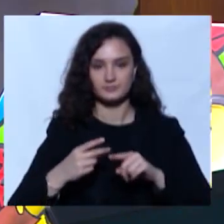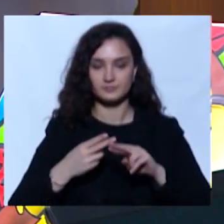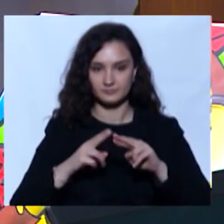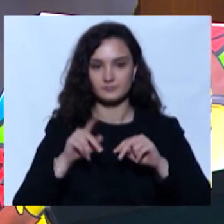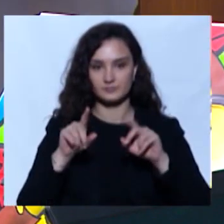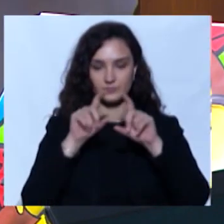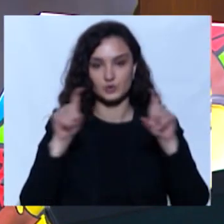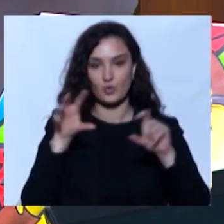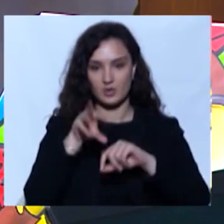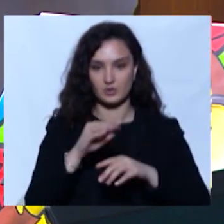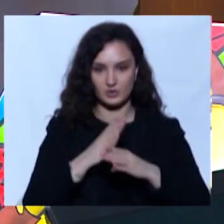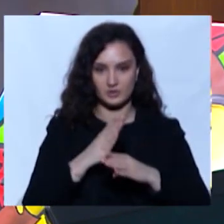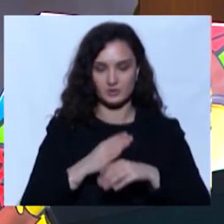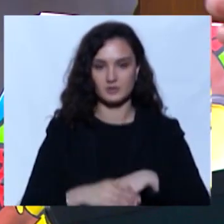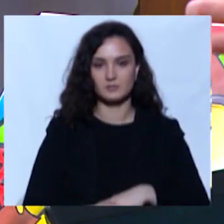the school.